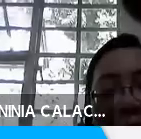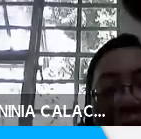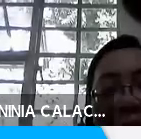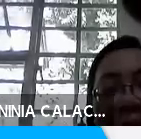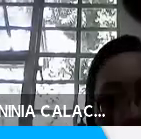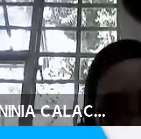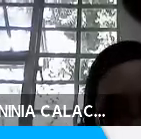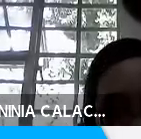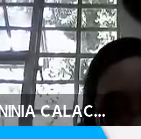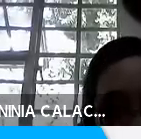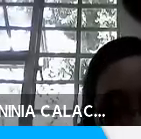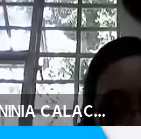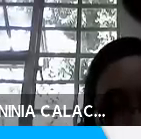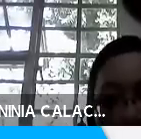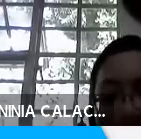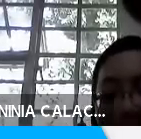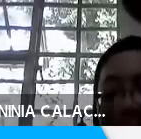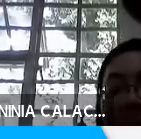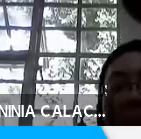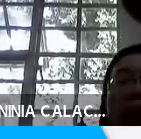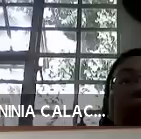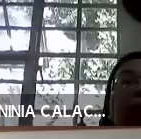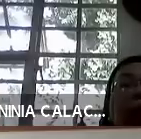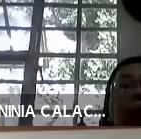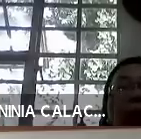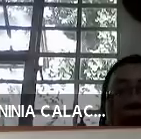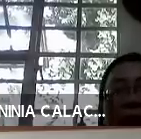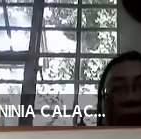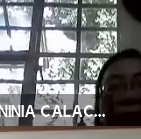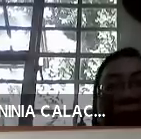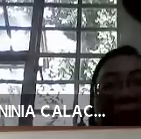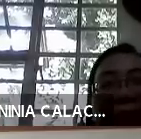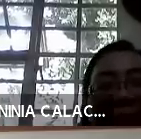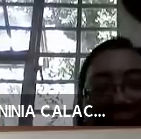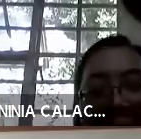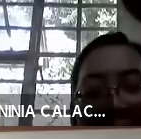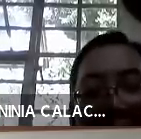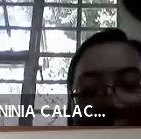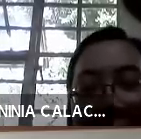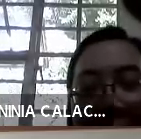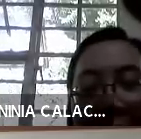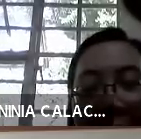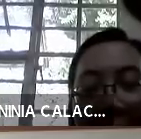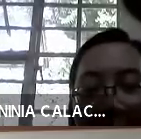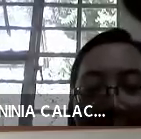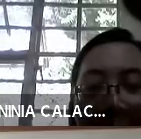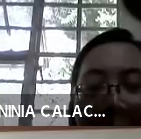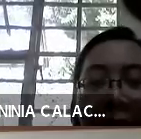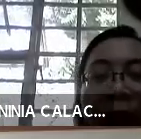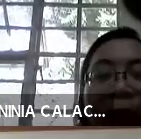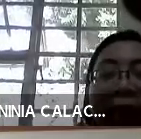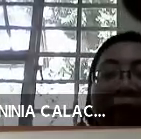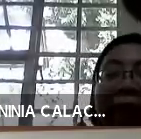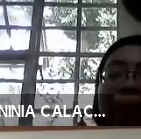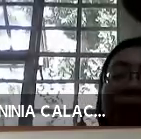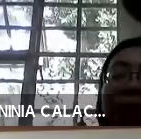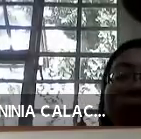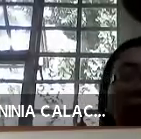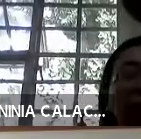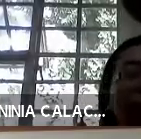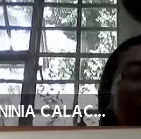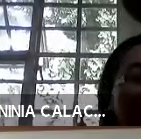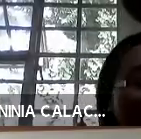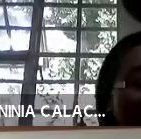a teacher, this is we. And because of that, this is my last slide. And I hope this is